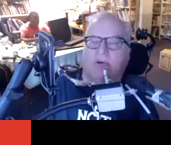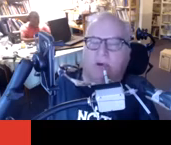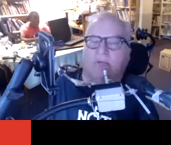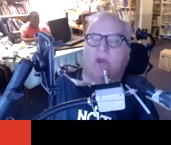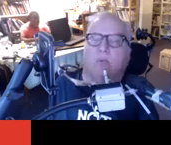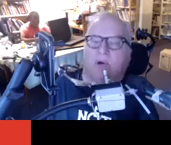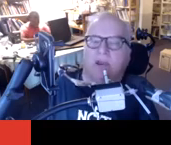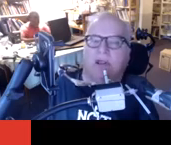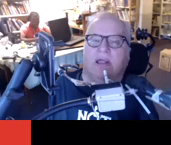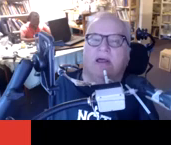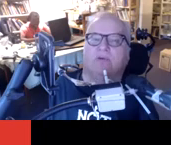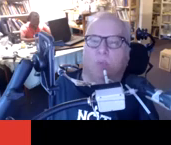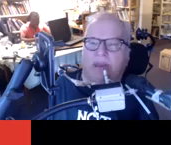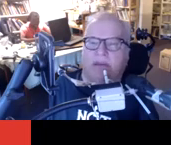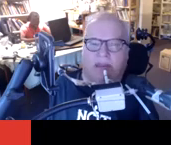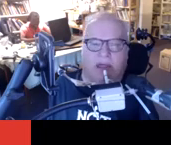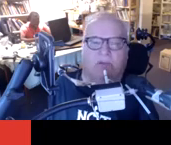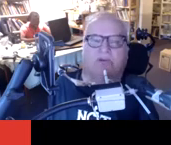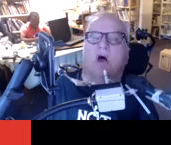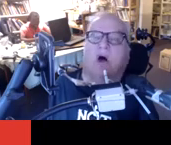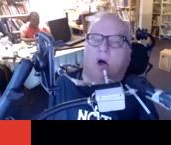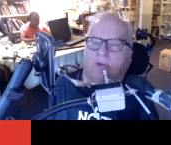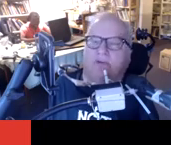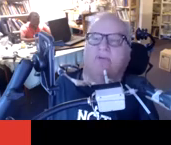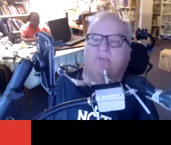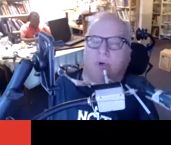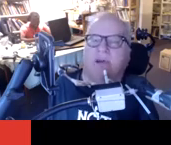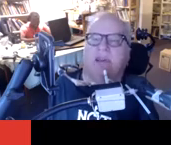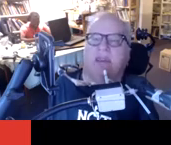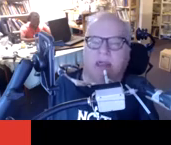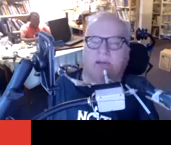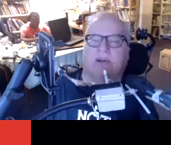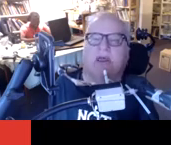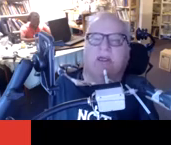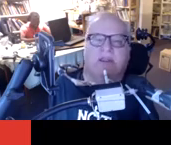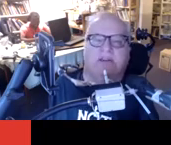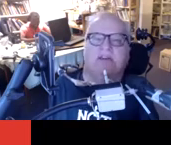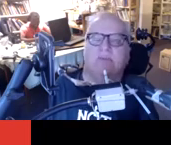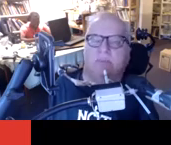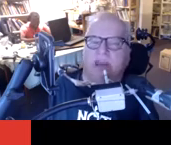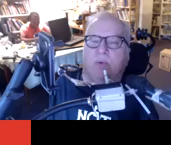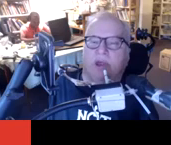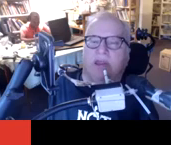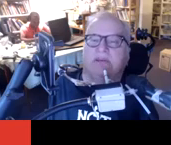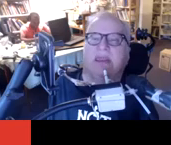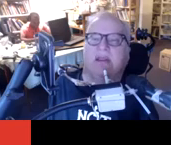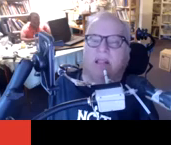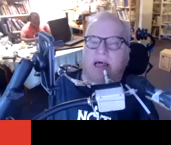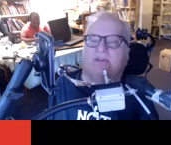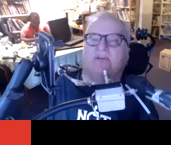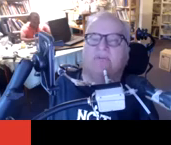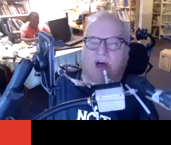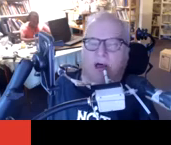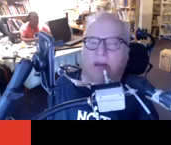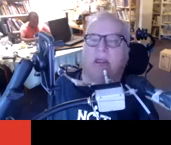also note that working class white towns also voted against. This is in many ways a